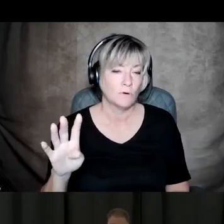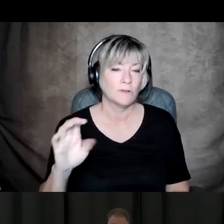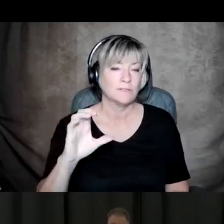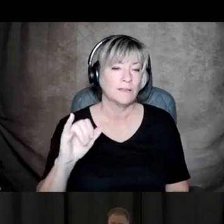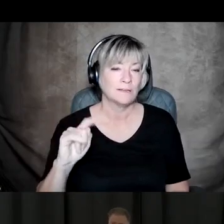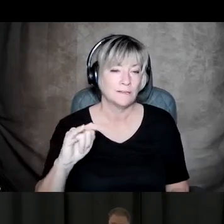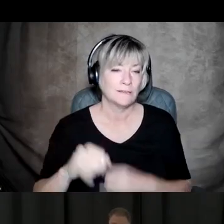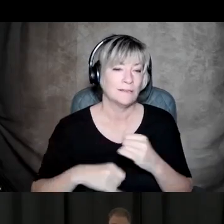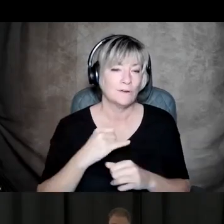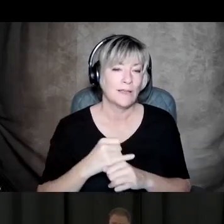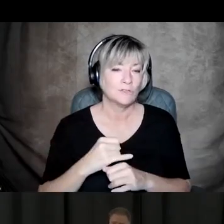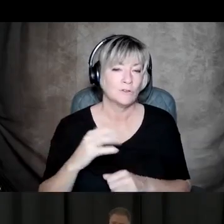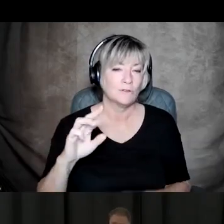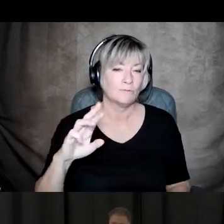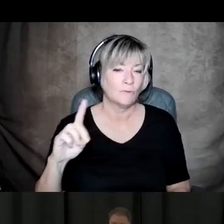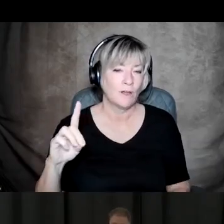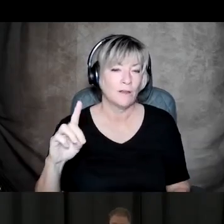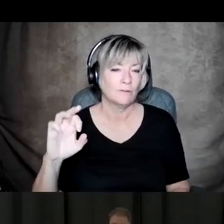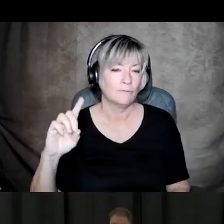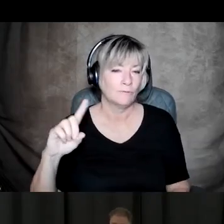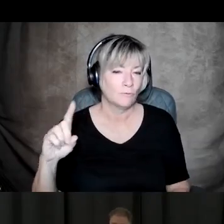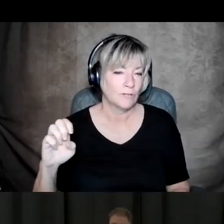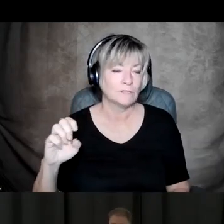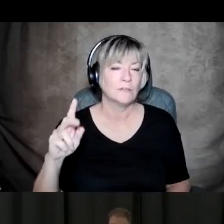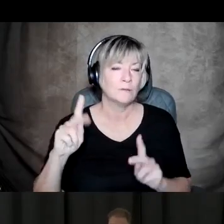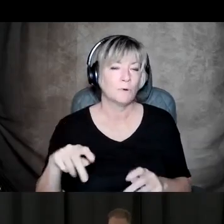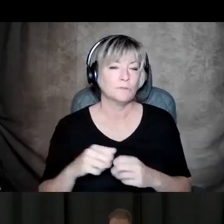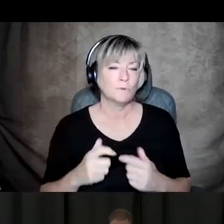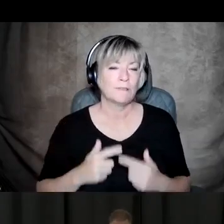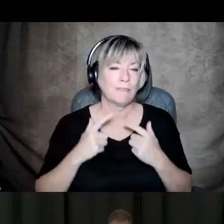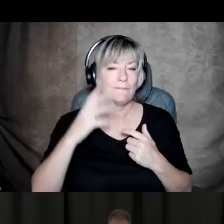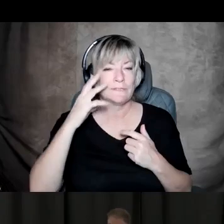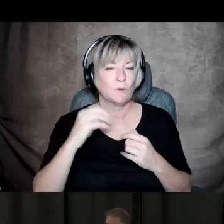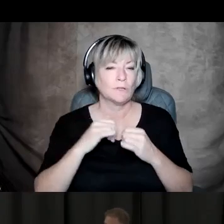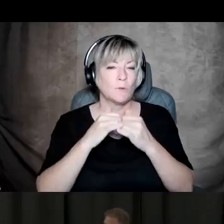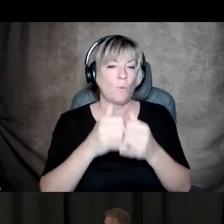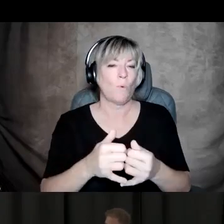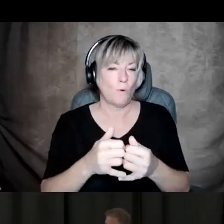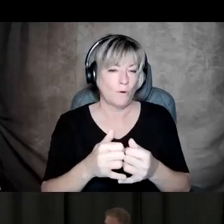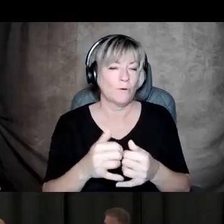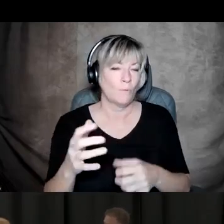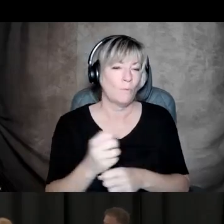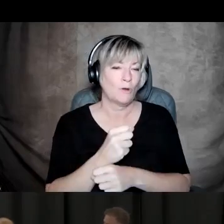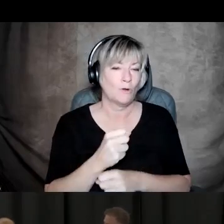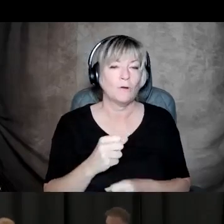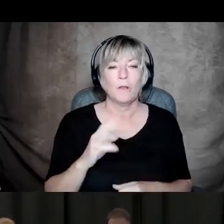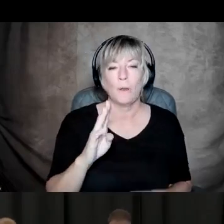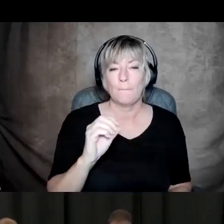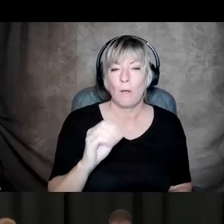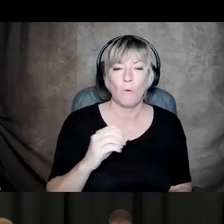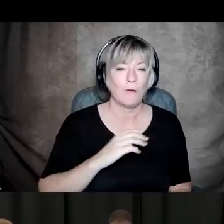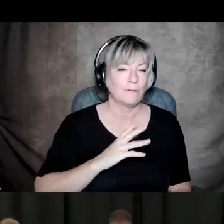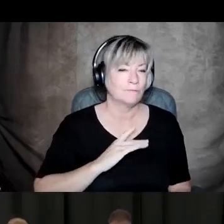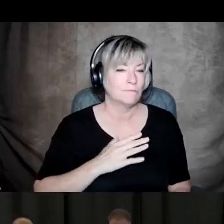CIT International Fred Fries Person with Lived Experience Award recipient. A remarkable guy, Bo. I've really enjoyed